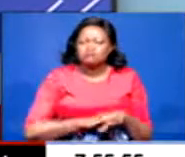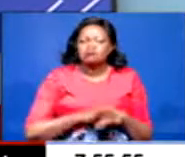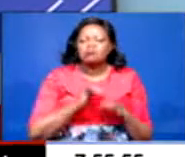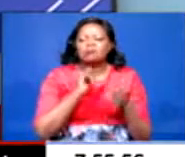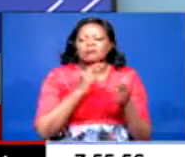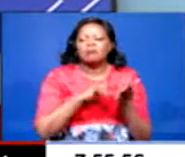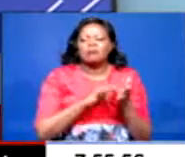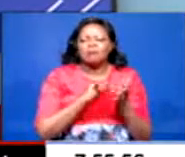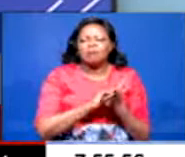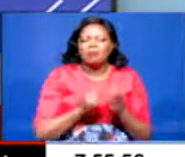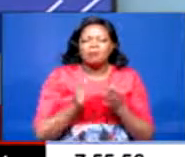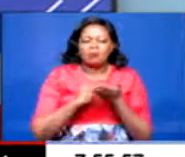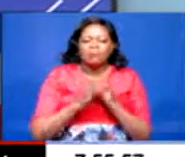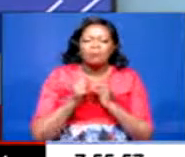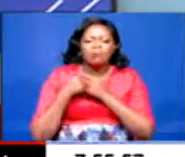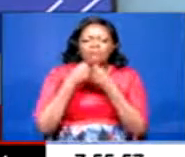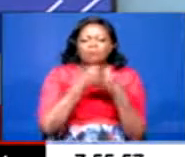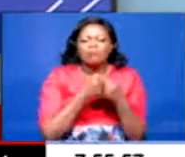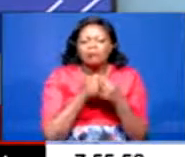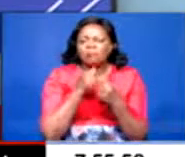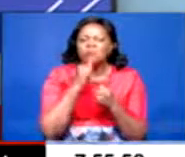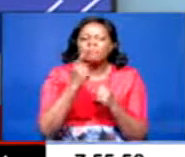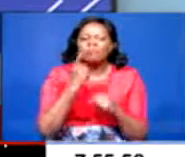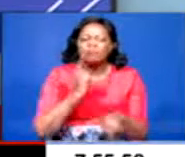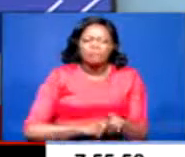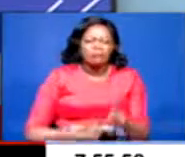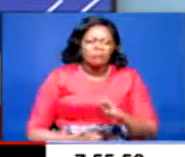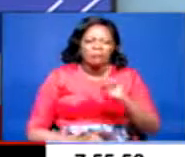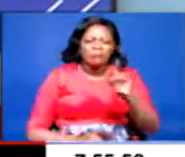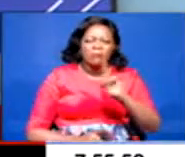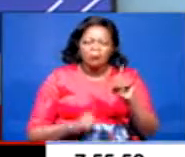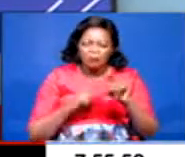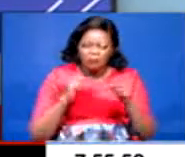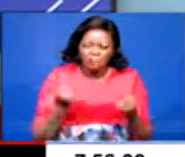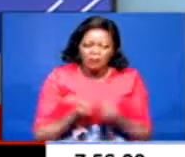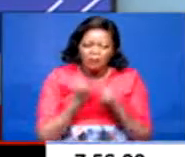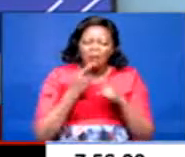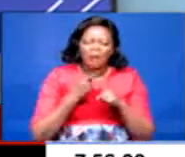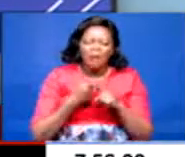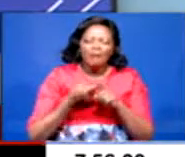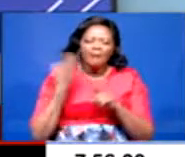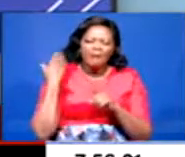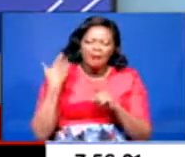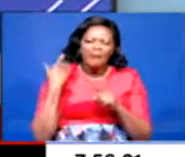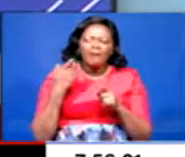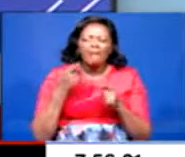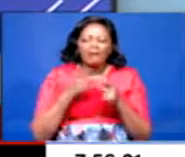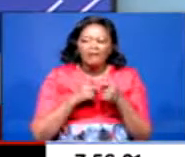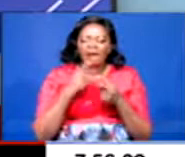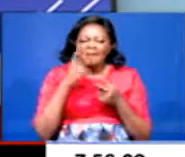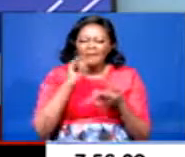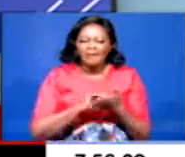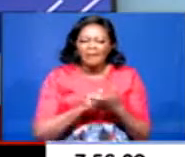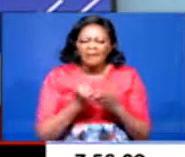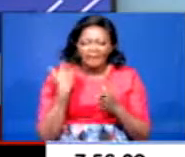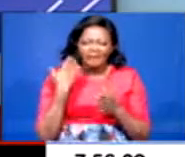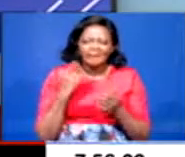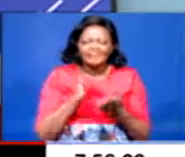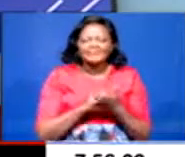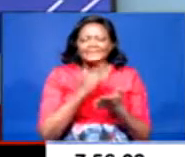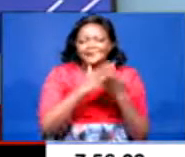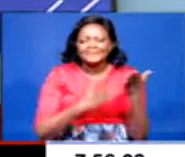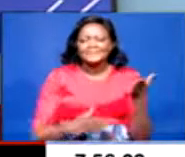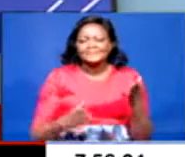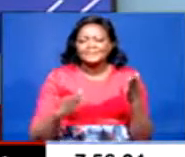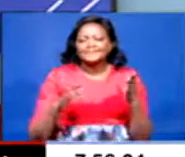became a challenge. And it's not the first time. This has been an issue from previously. You realize previously that was part of the issues